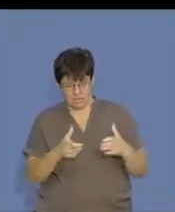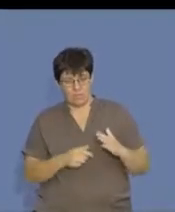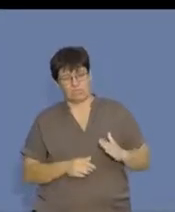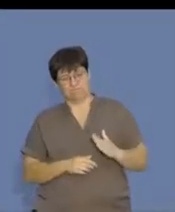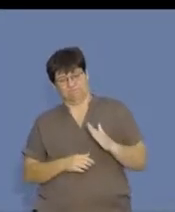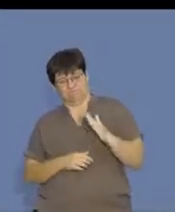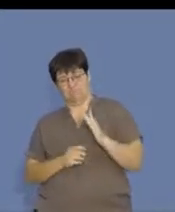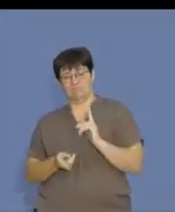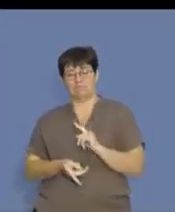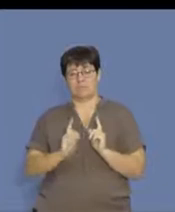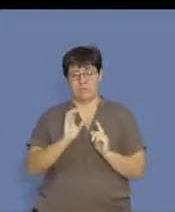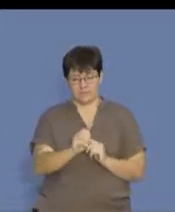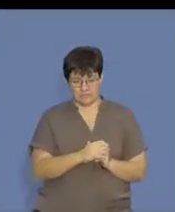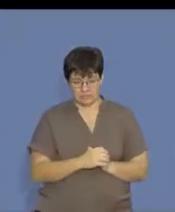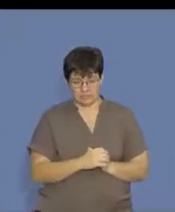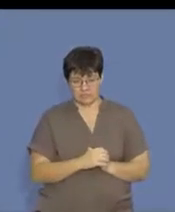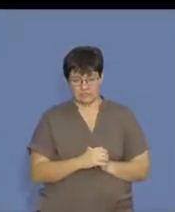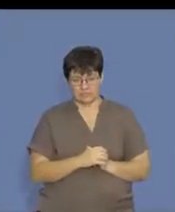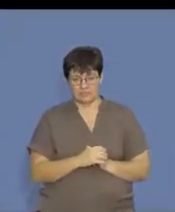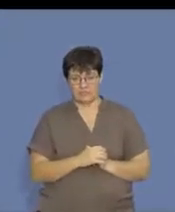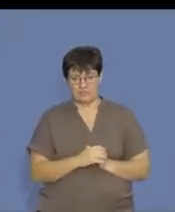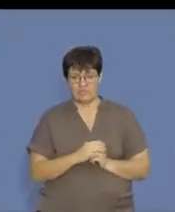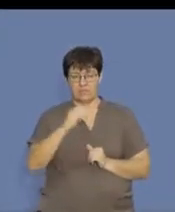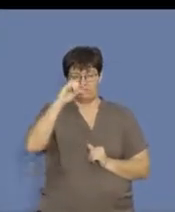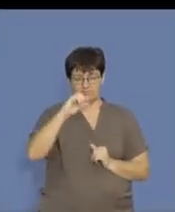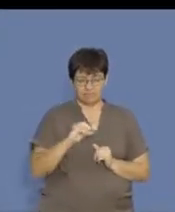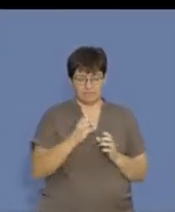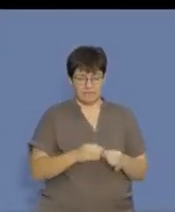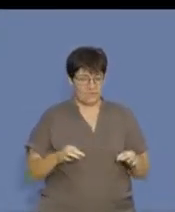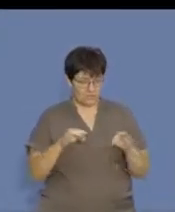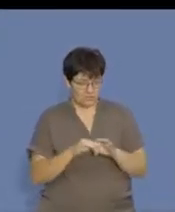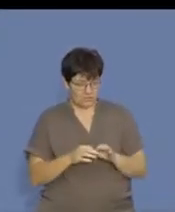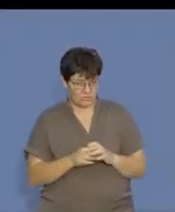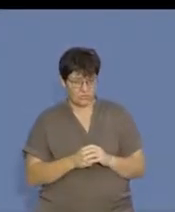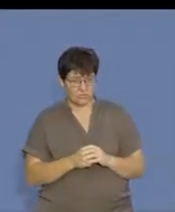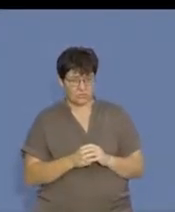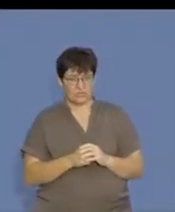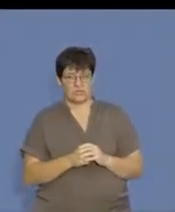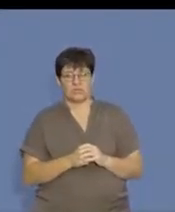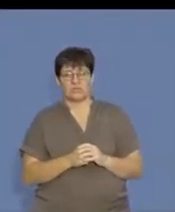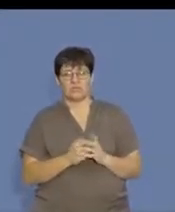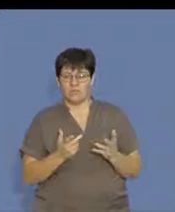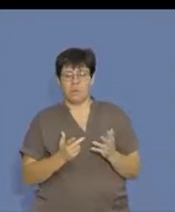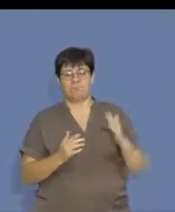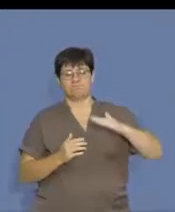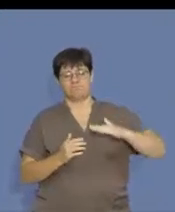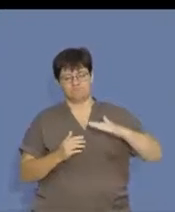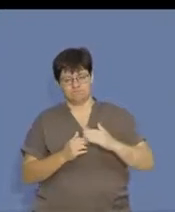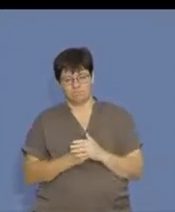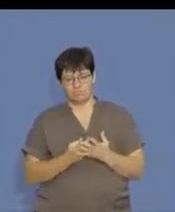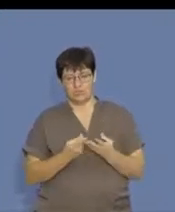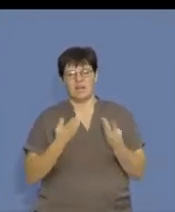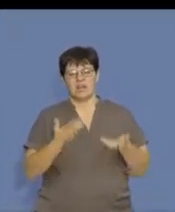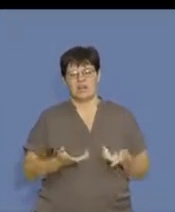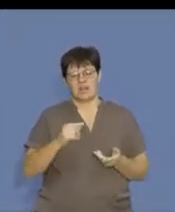steep it becomes. Right? But the smaller the value, the gentile it is. We normally use the